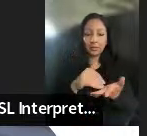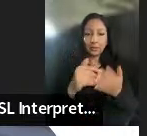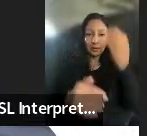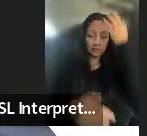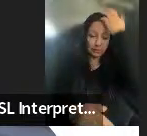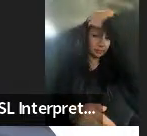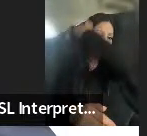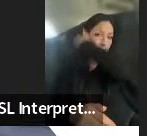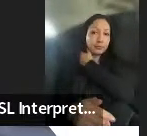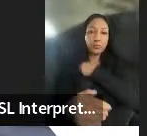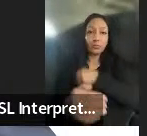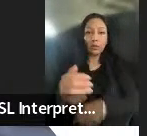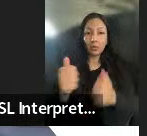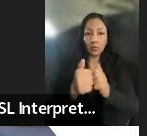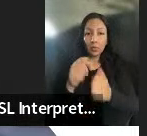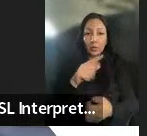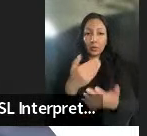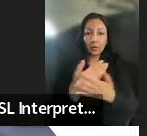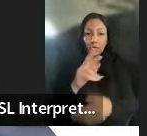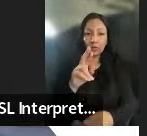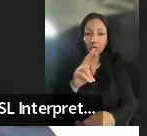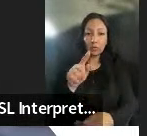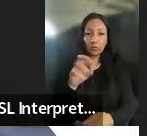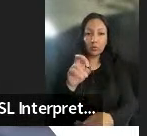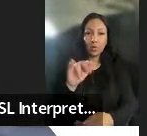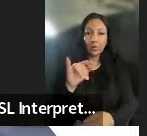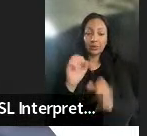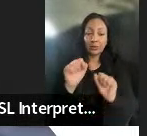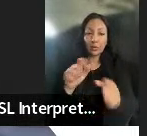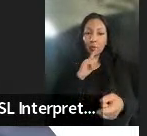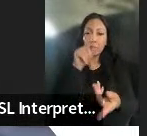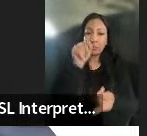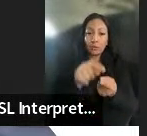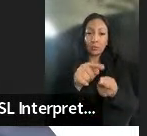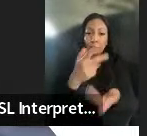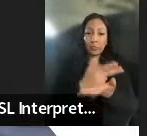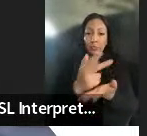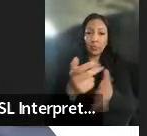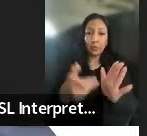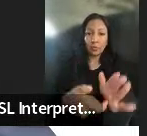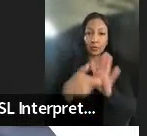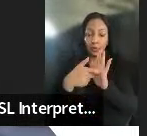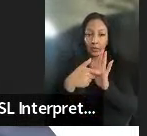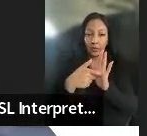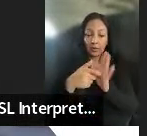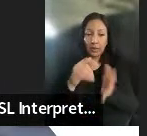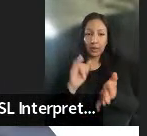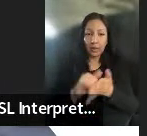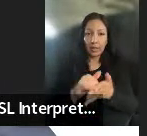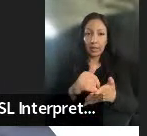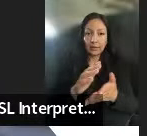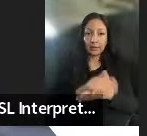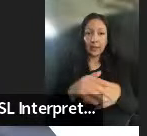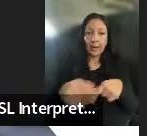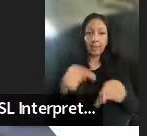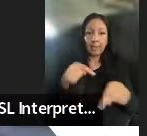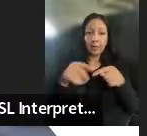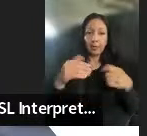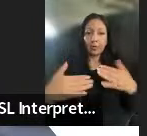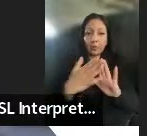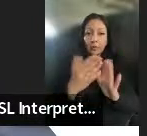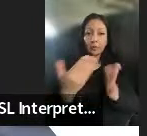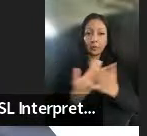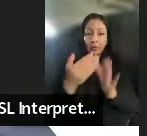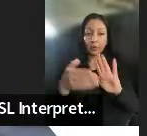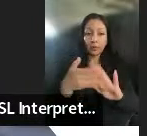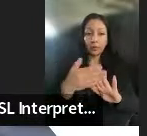new zoning, it severely reduces the number of parking spots required. Is that a backward approach? New developments